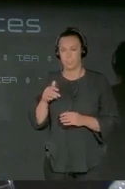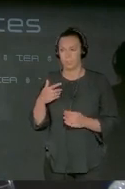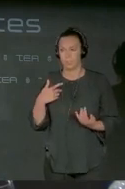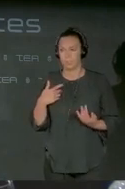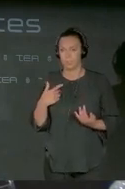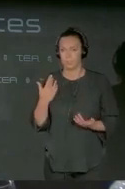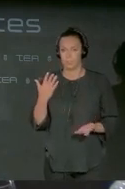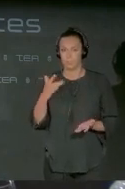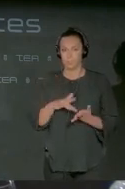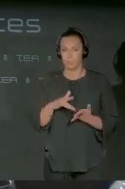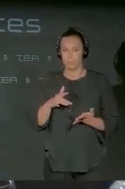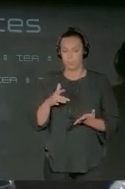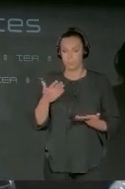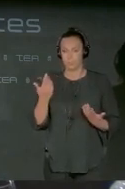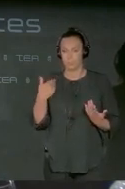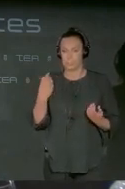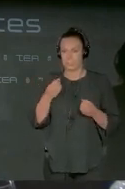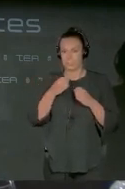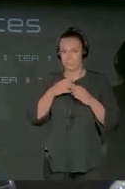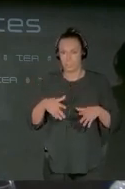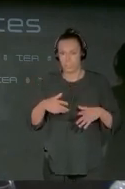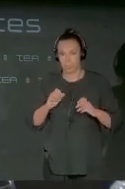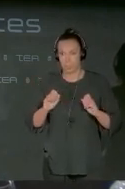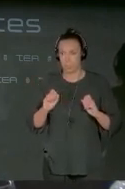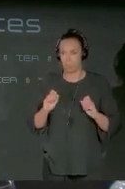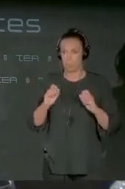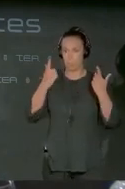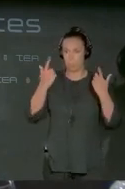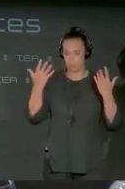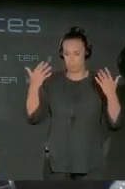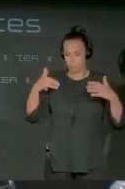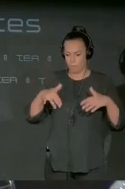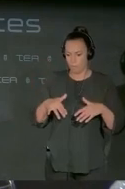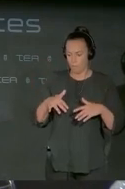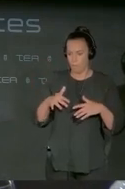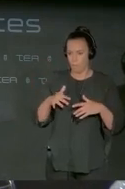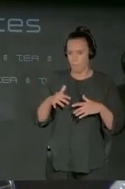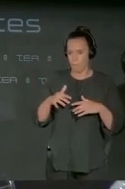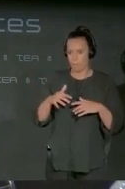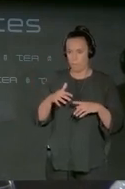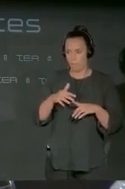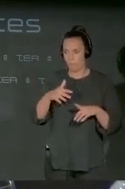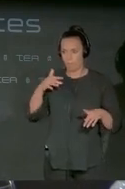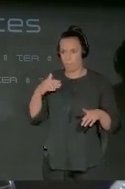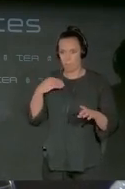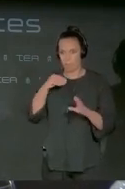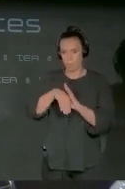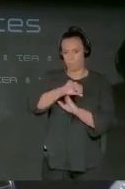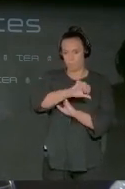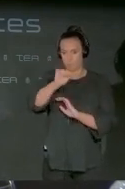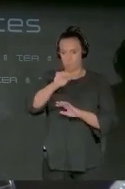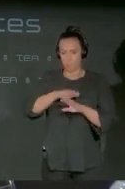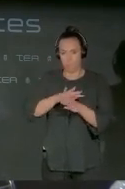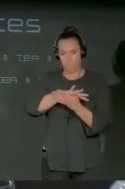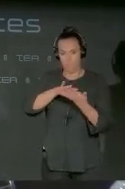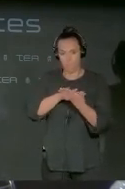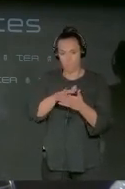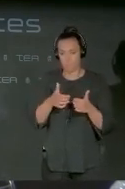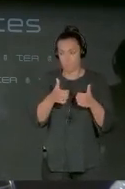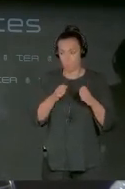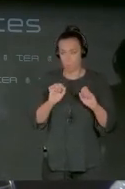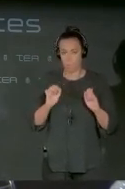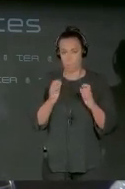dedicated event for the video games industry by the EU presidency. And we hope that this will be the beginning of a long series of the